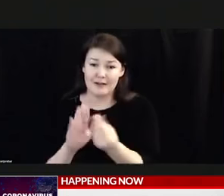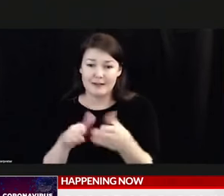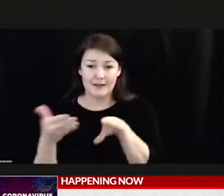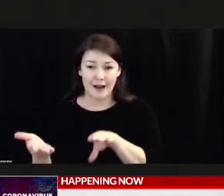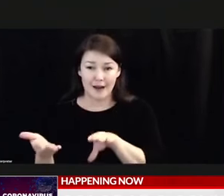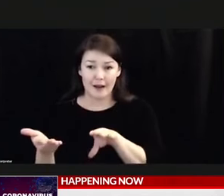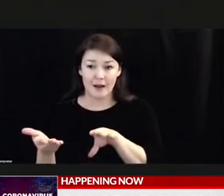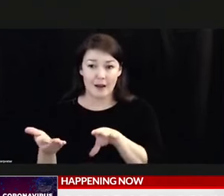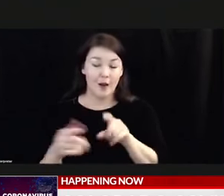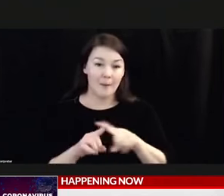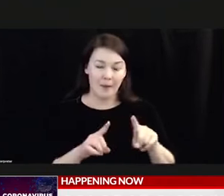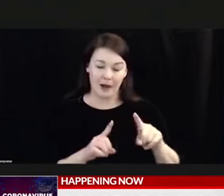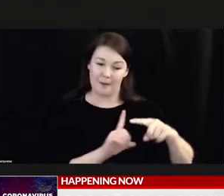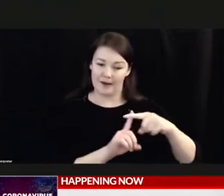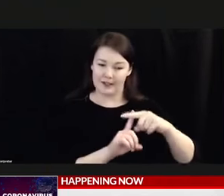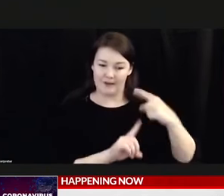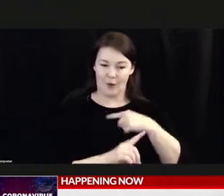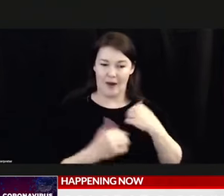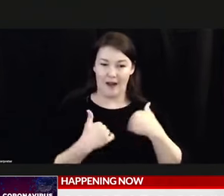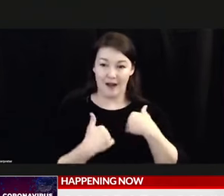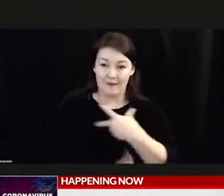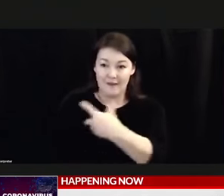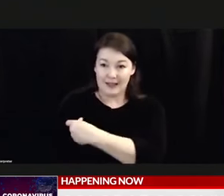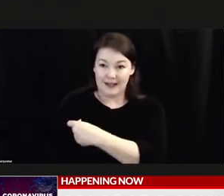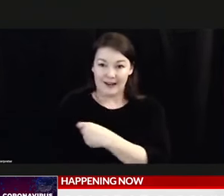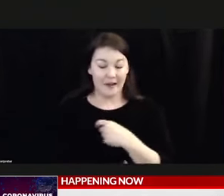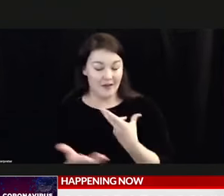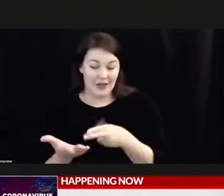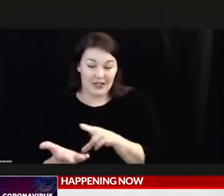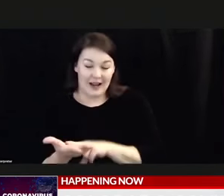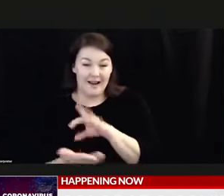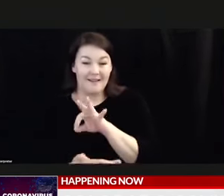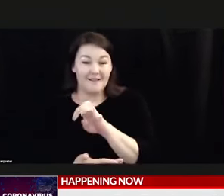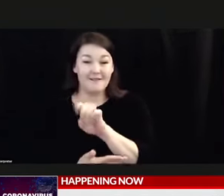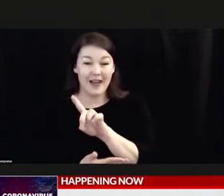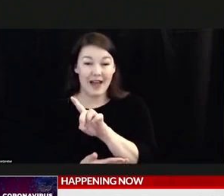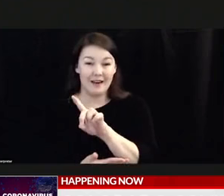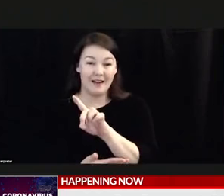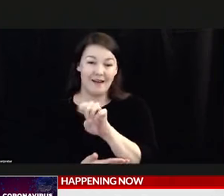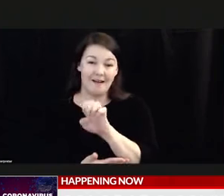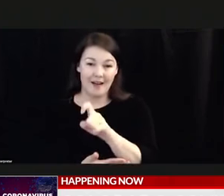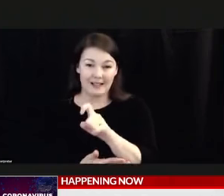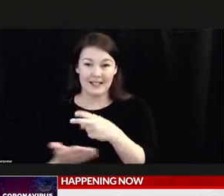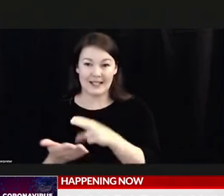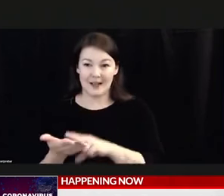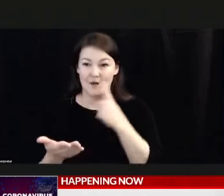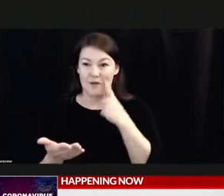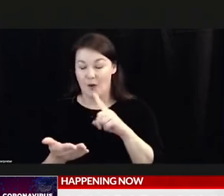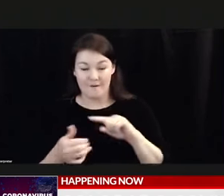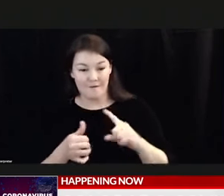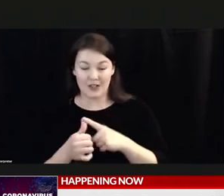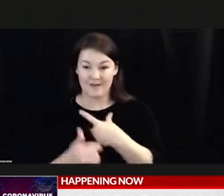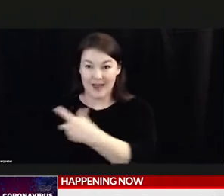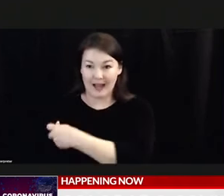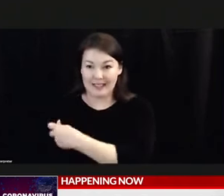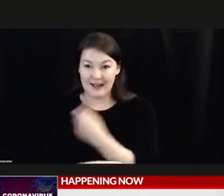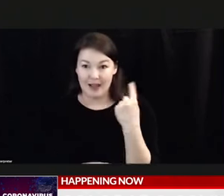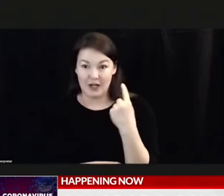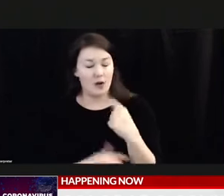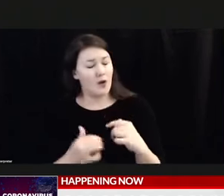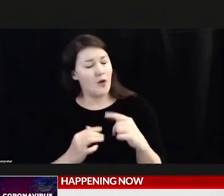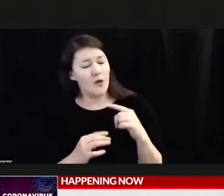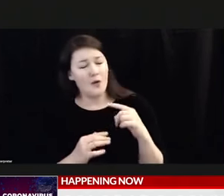effective vaccine. When I signed the FedEx slip for the first vaccines last year, it was the most exciting moment of my life when I thought about the lives that